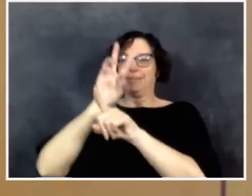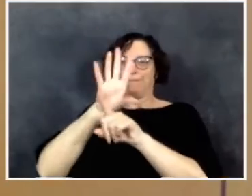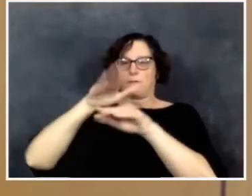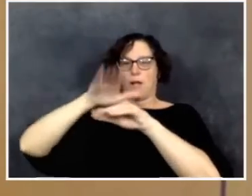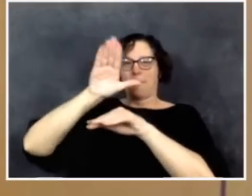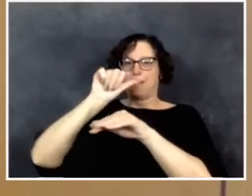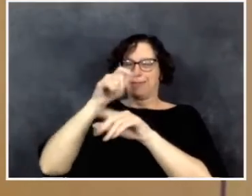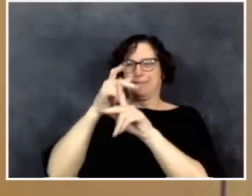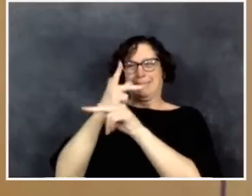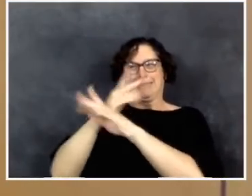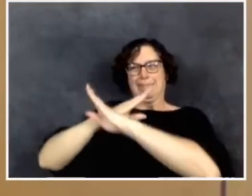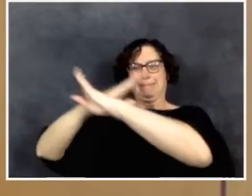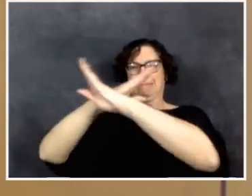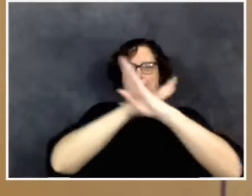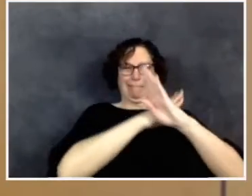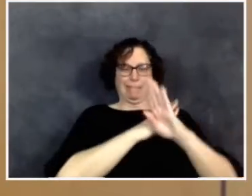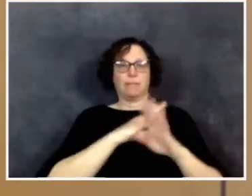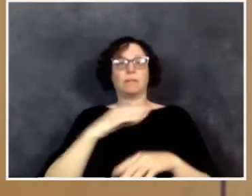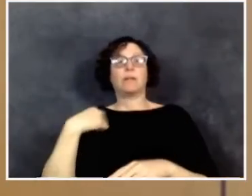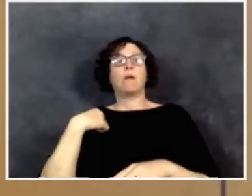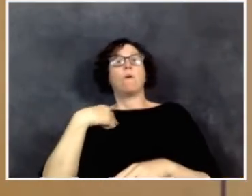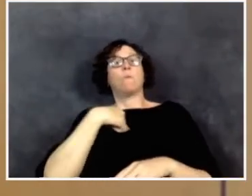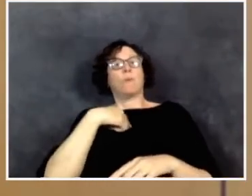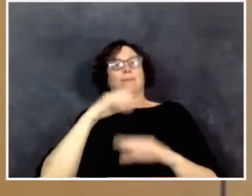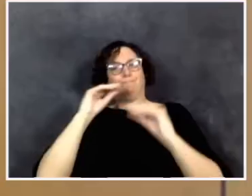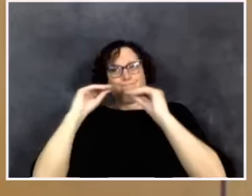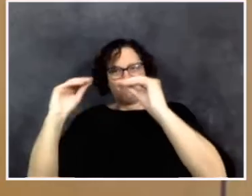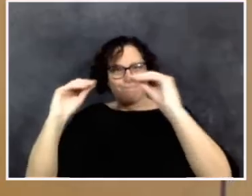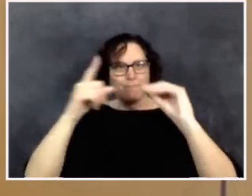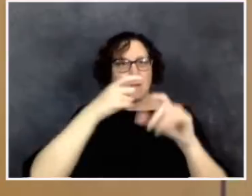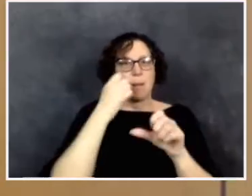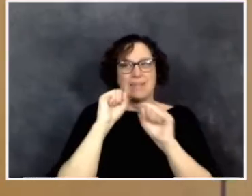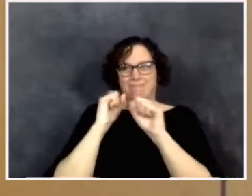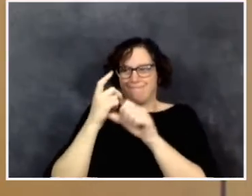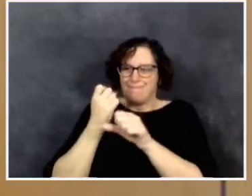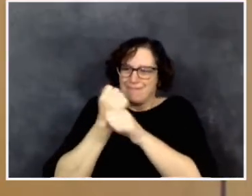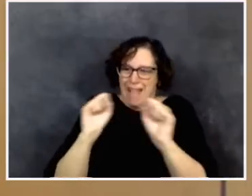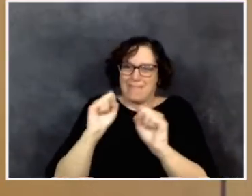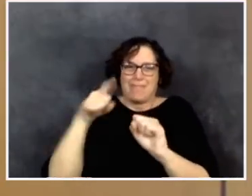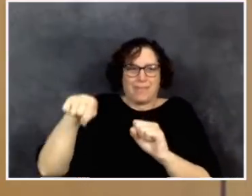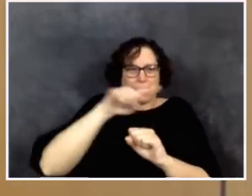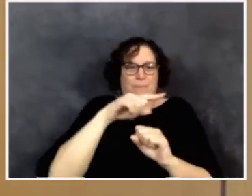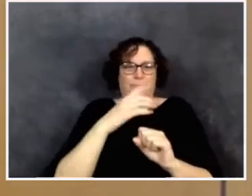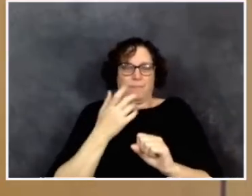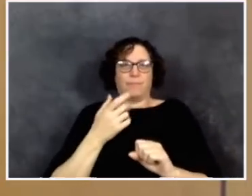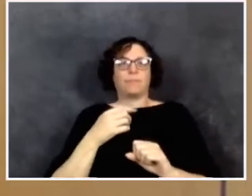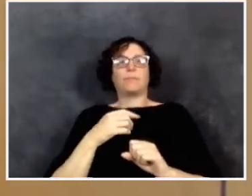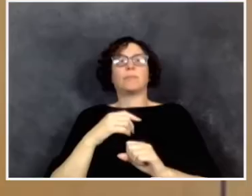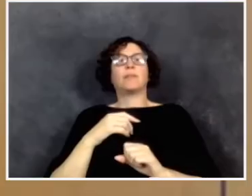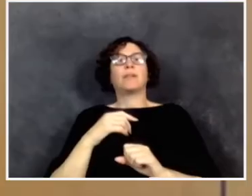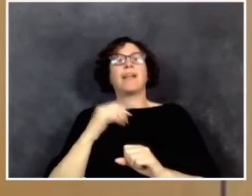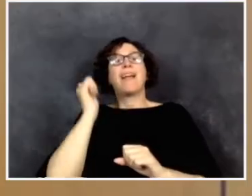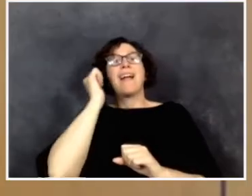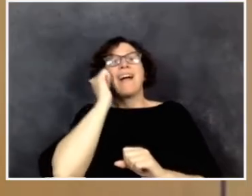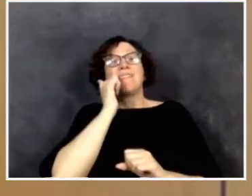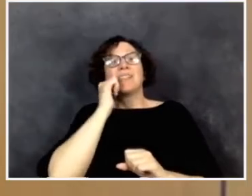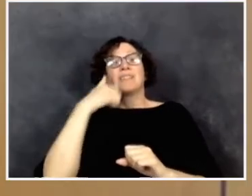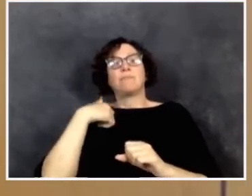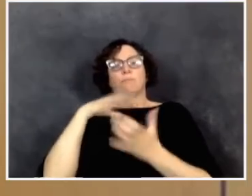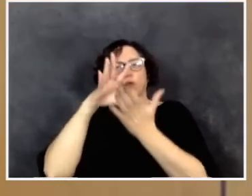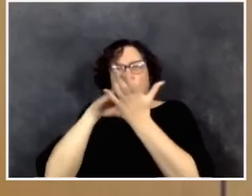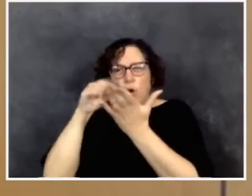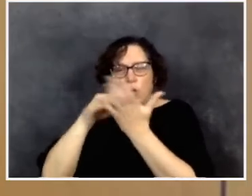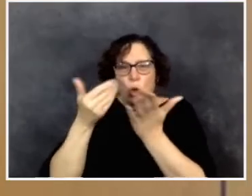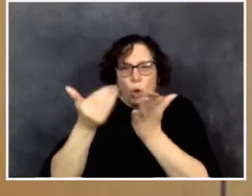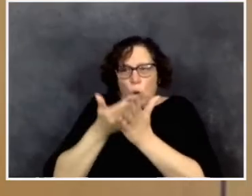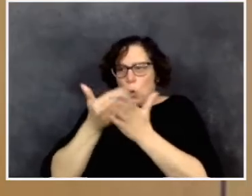this pandemic is that every day we learn new things about this virus. And the reality is that